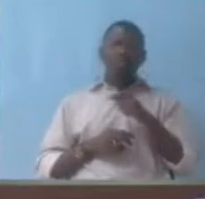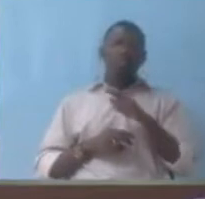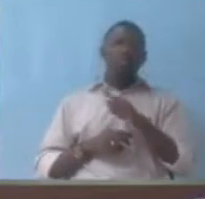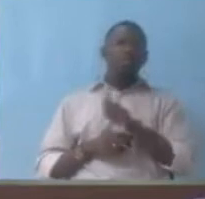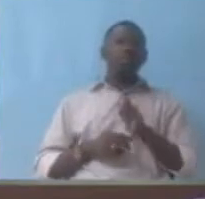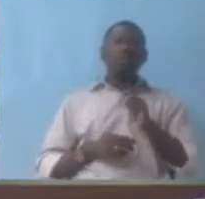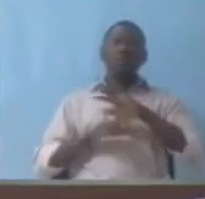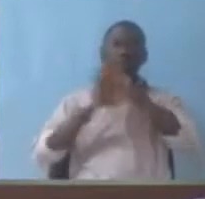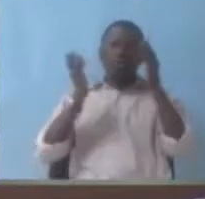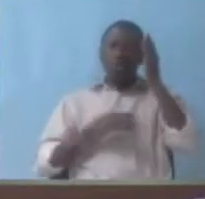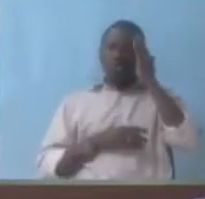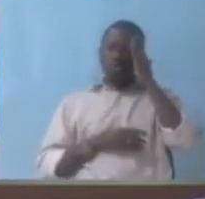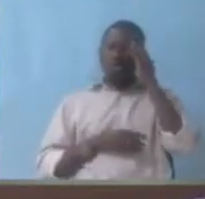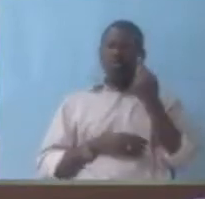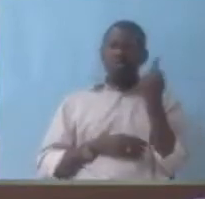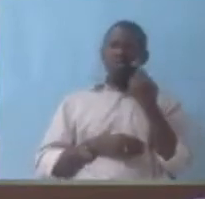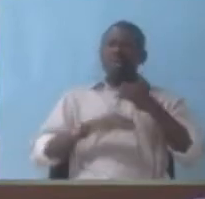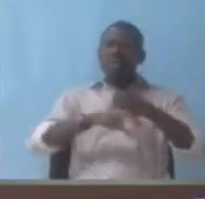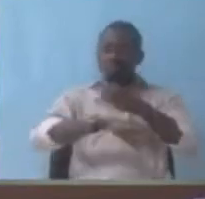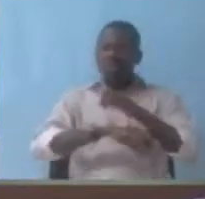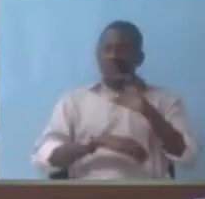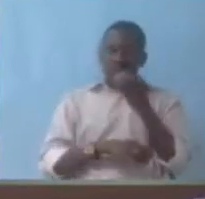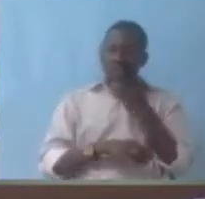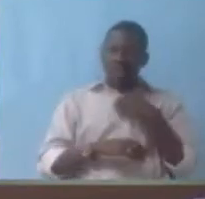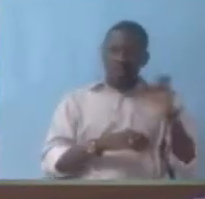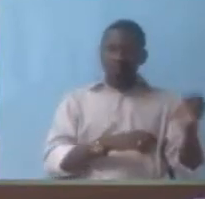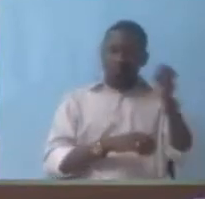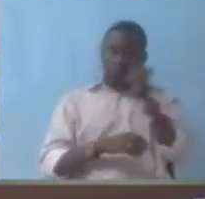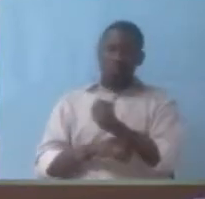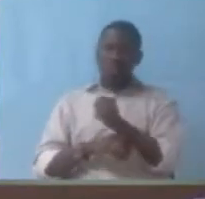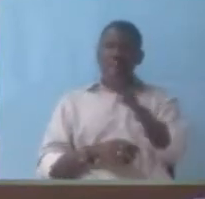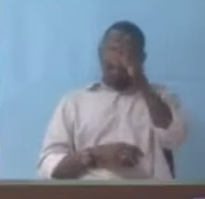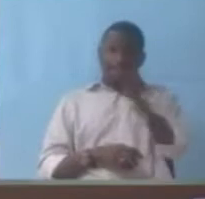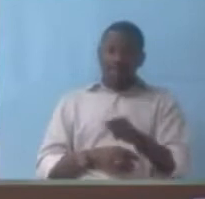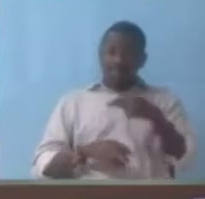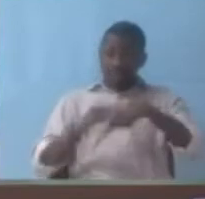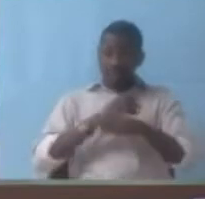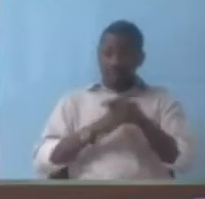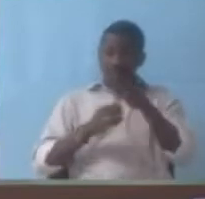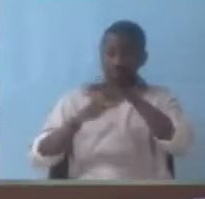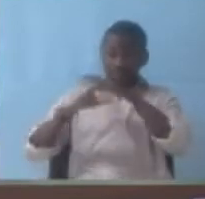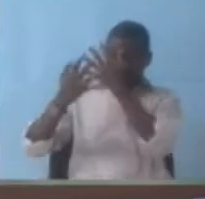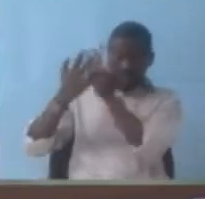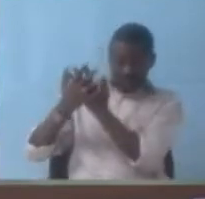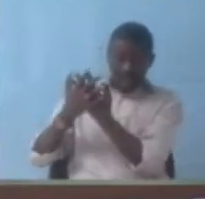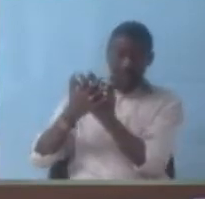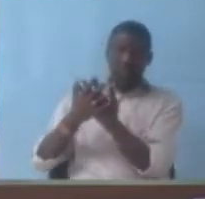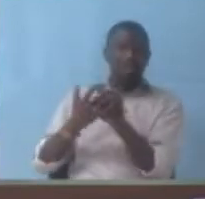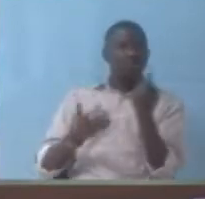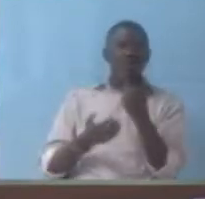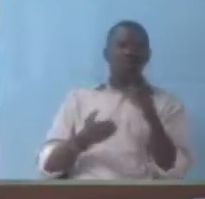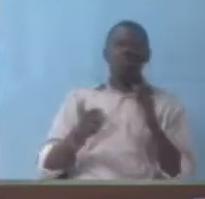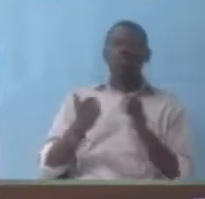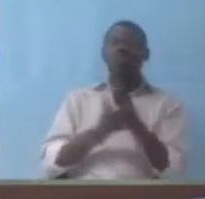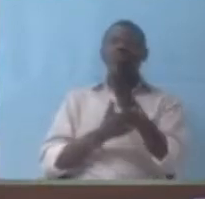only institution that can put anybody in a prison is the court. Odun lawyer la karola wo mukijate ku